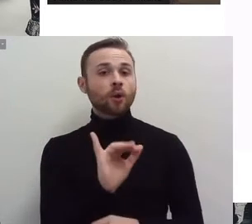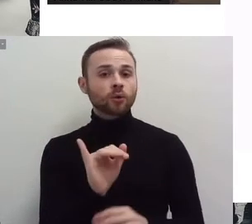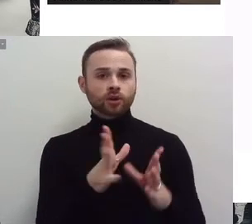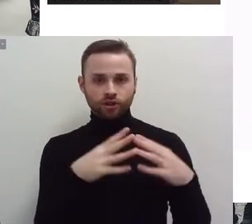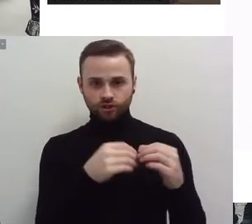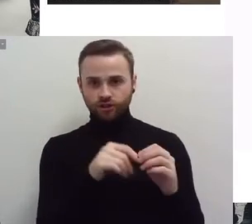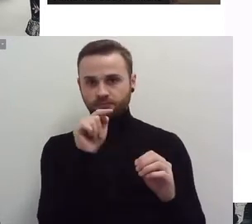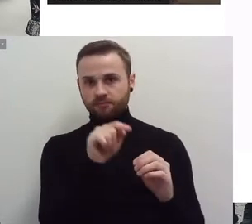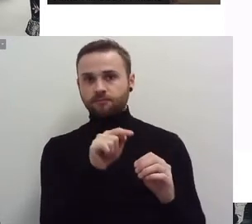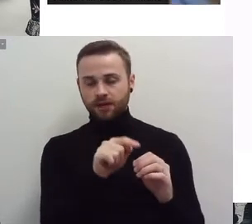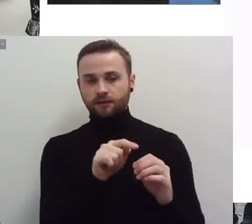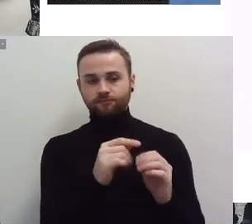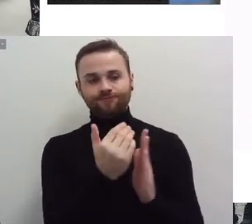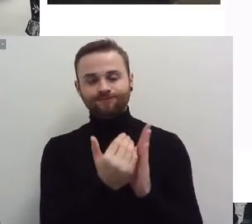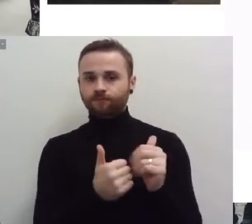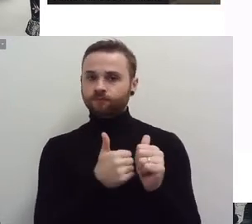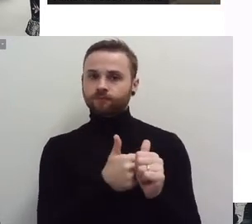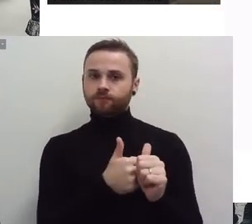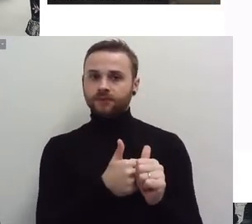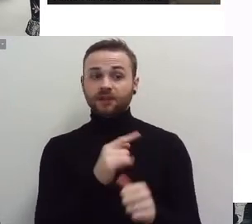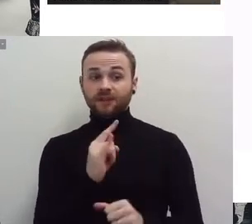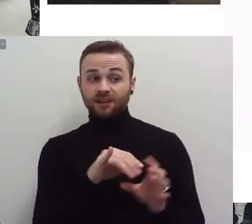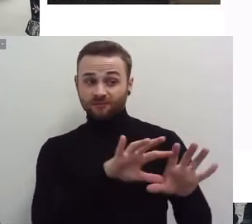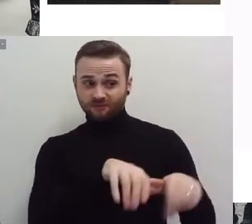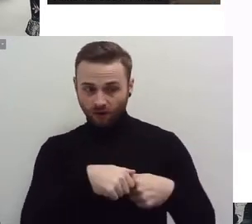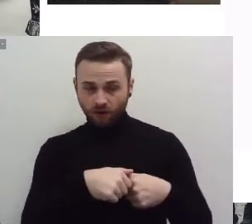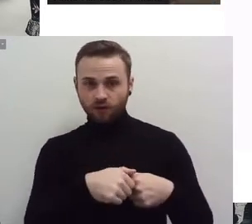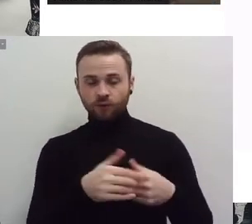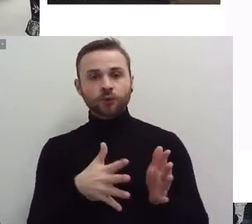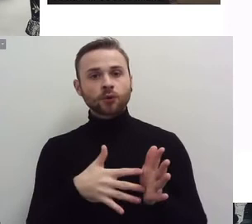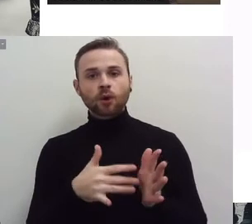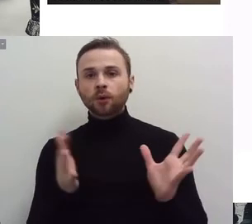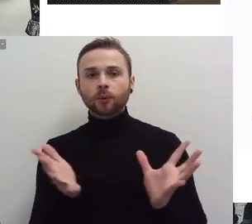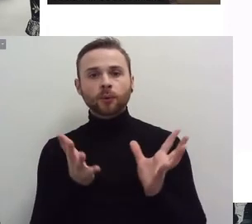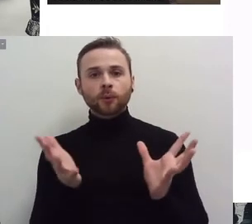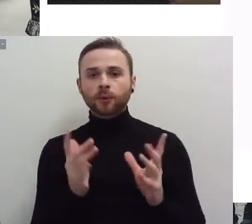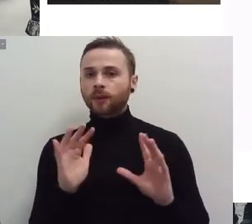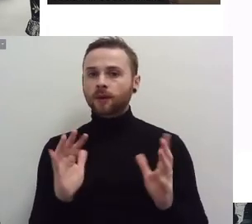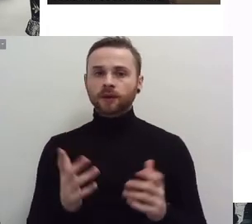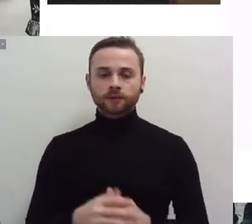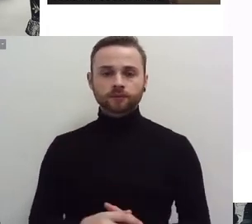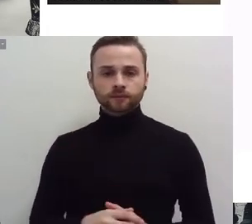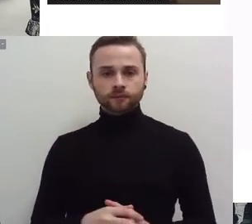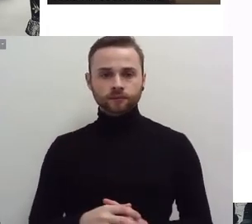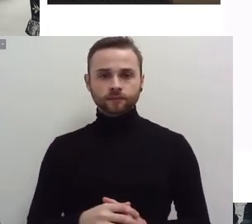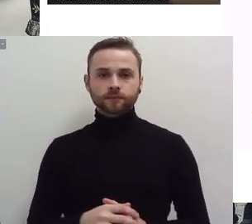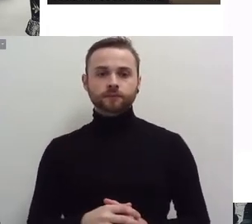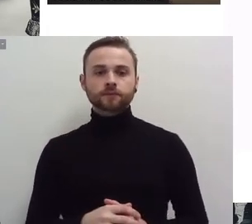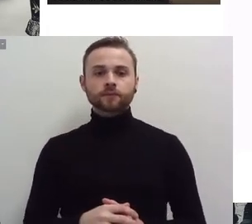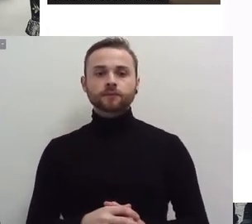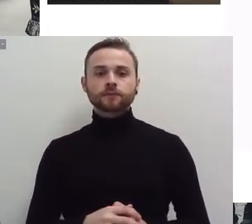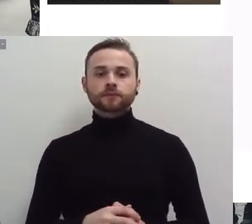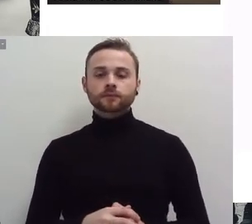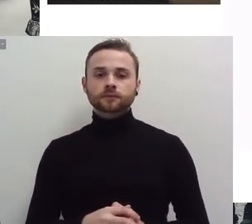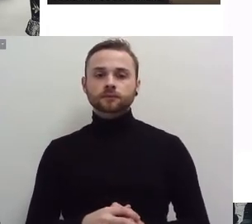family-based care has been growing constantly, and more than 50% of the children living